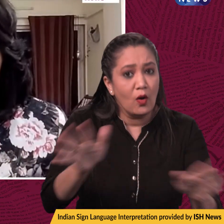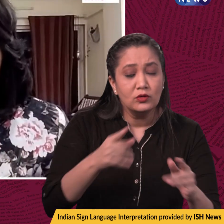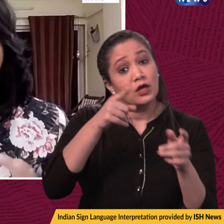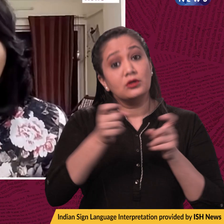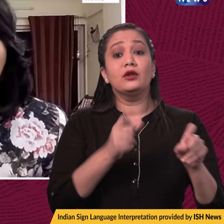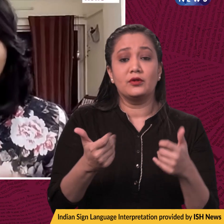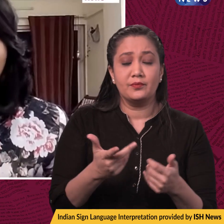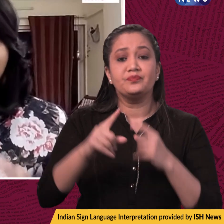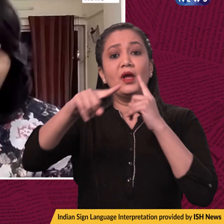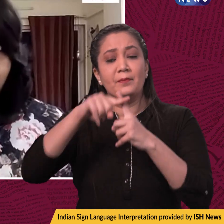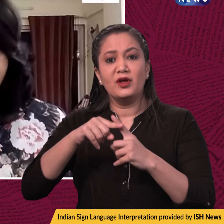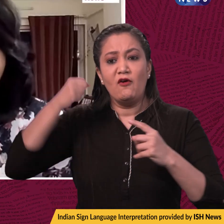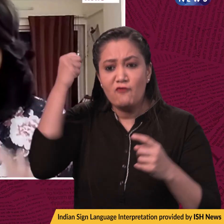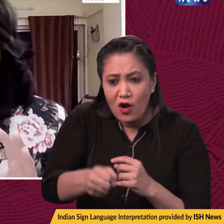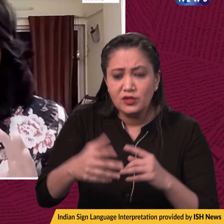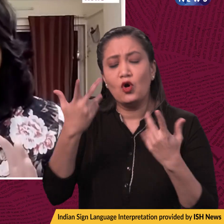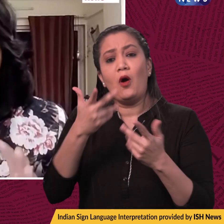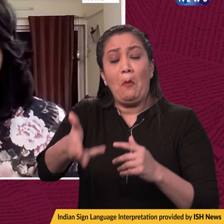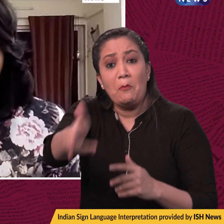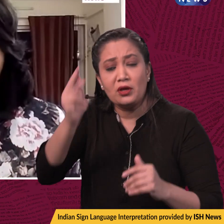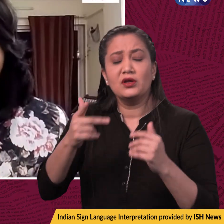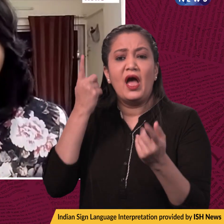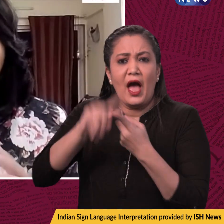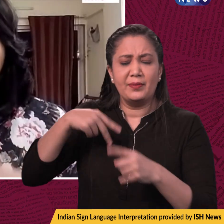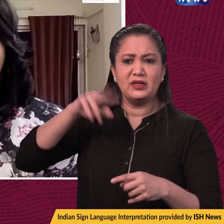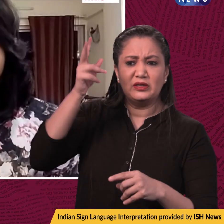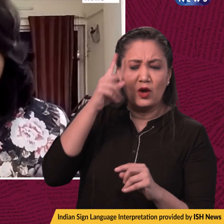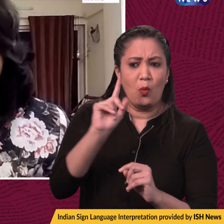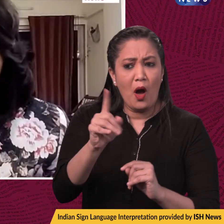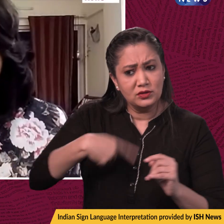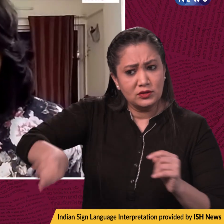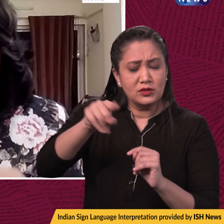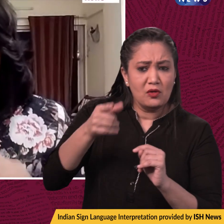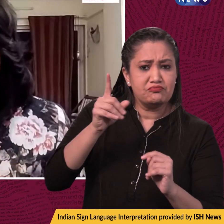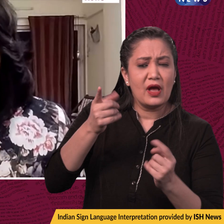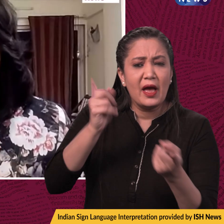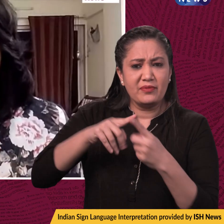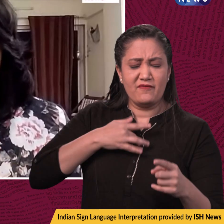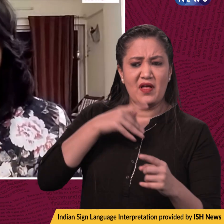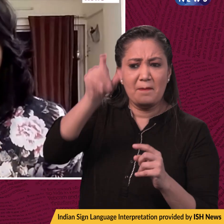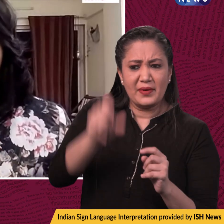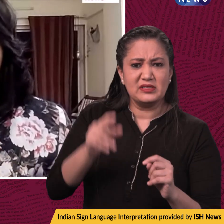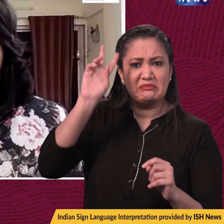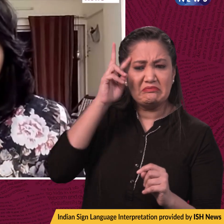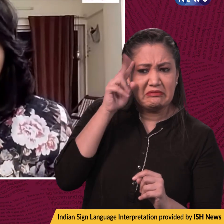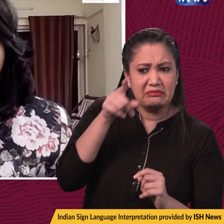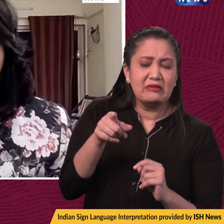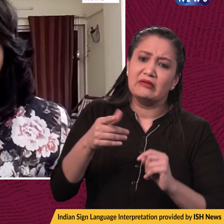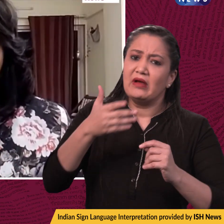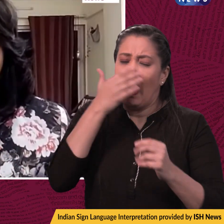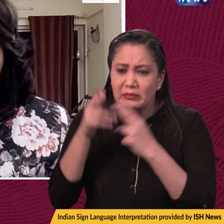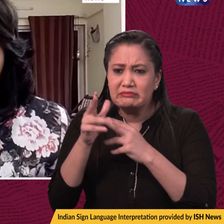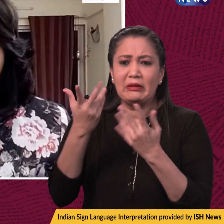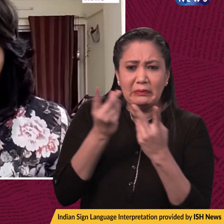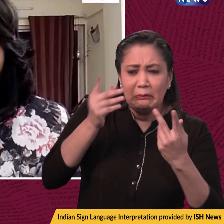persons in an area and can use force or even open fire after giving due warning if they feel a person is